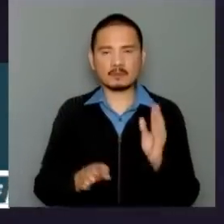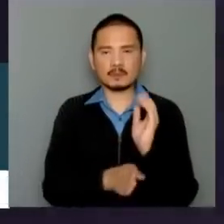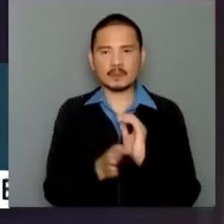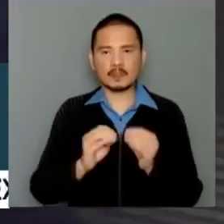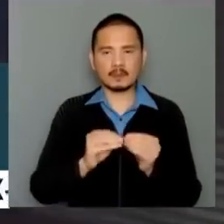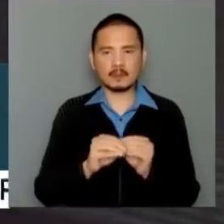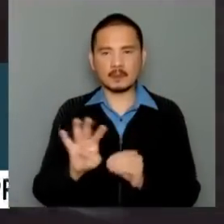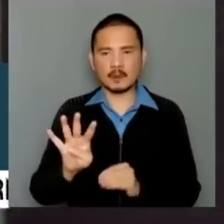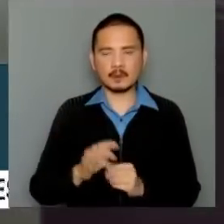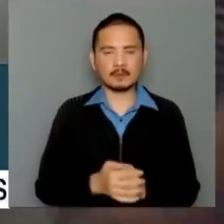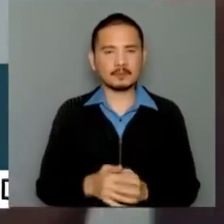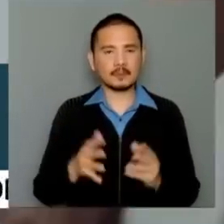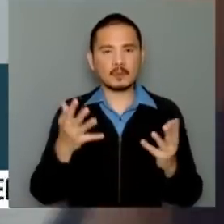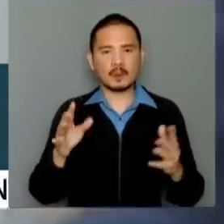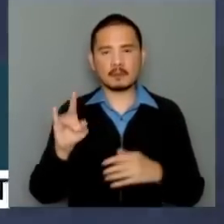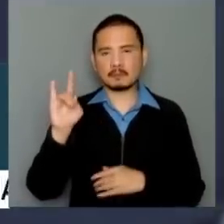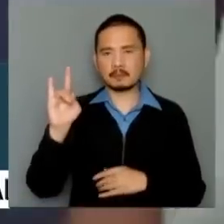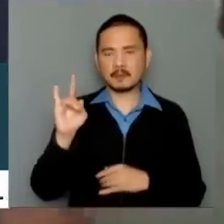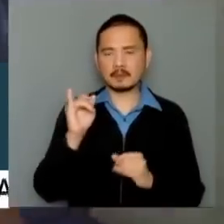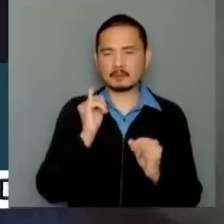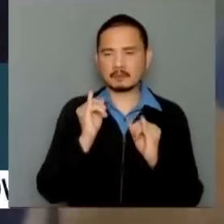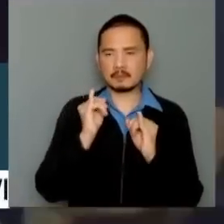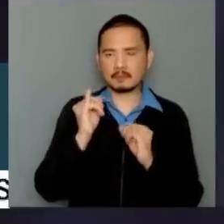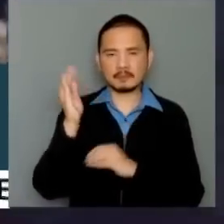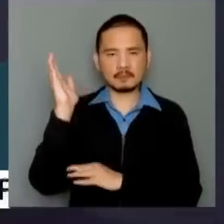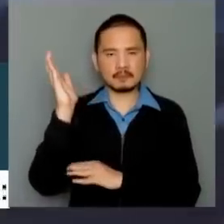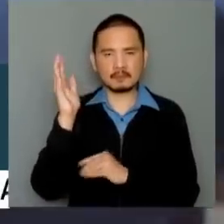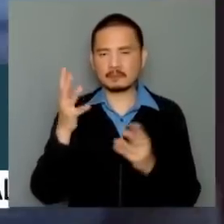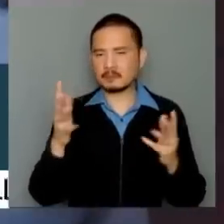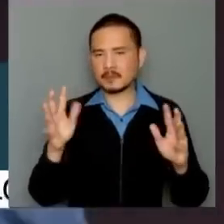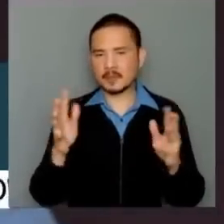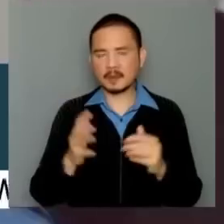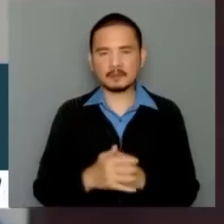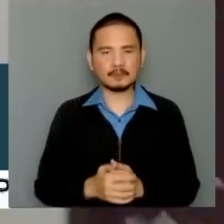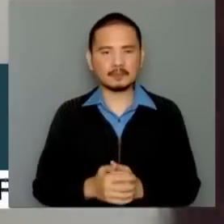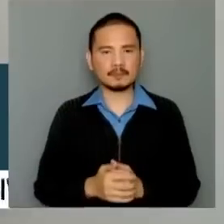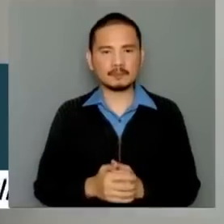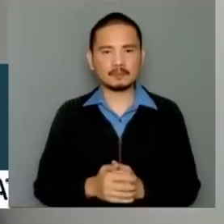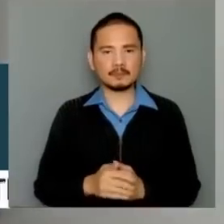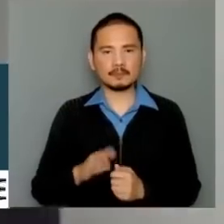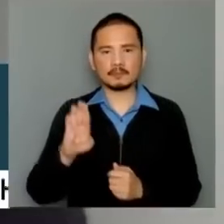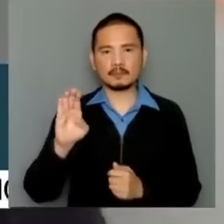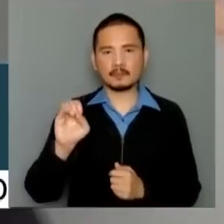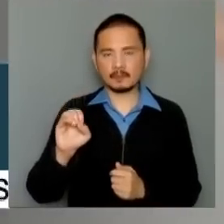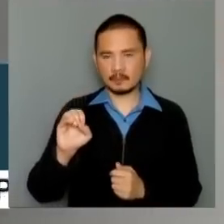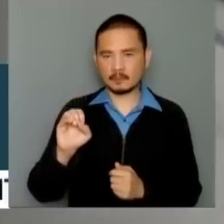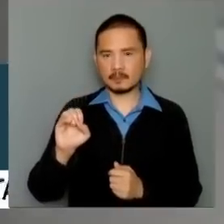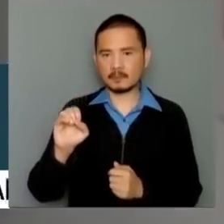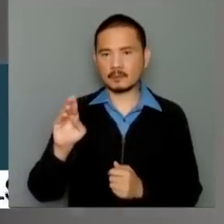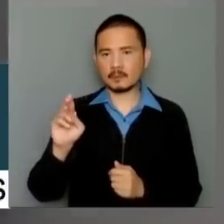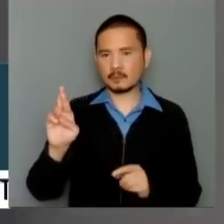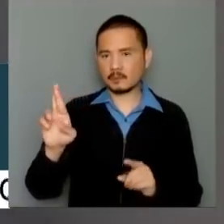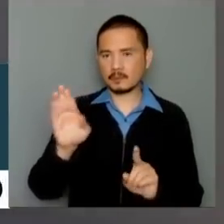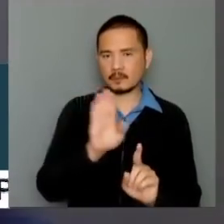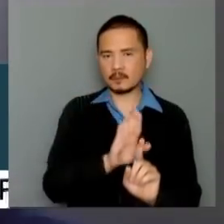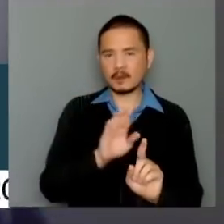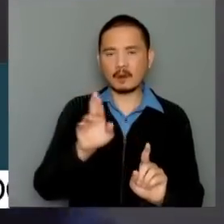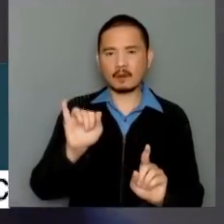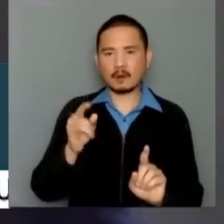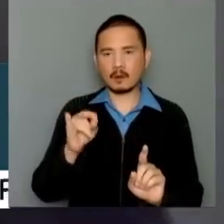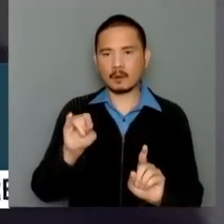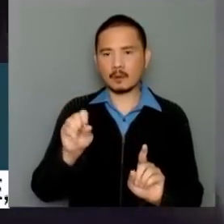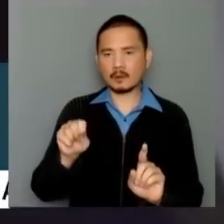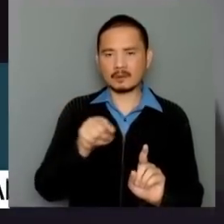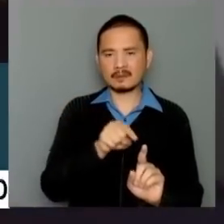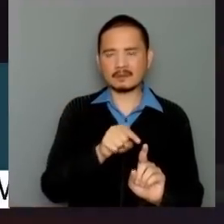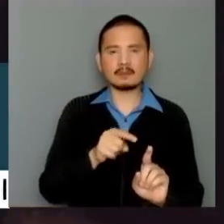media interviews from the former lawmaker when she arrived. Former Bureau of Corrections officer in charge, Rafael Ragos, who recanted his testimonies against